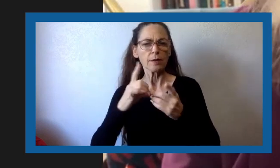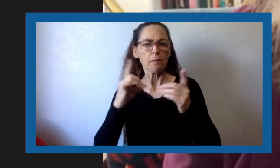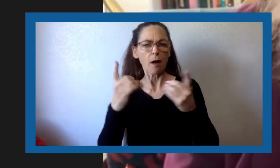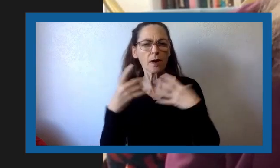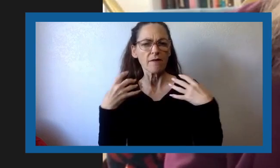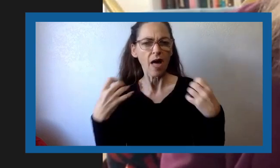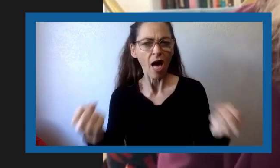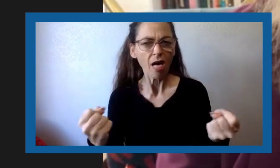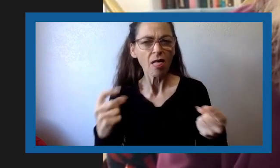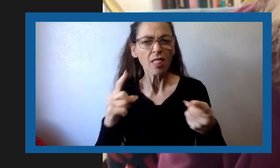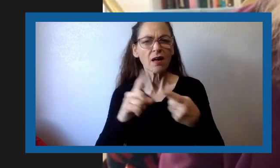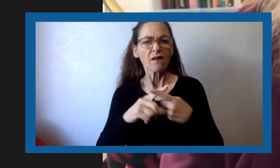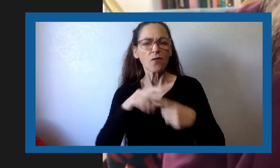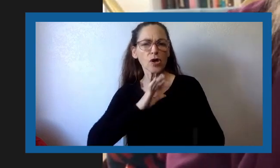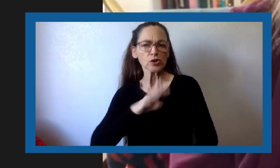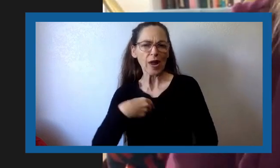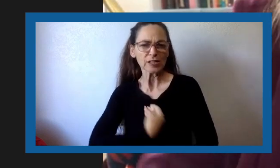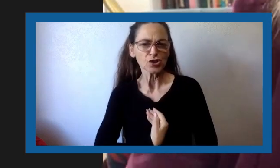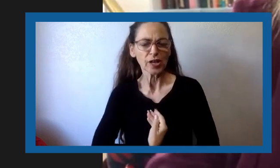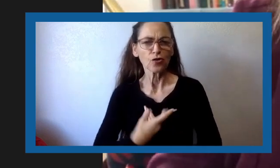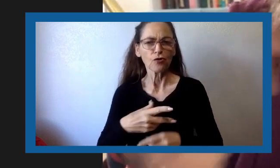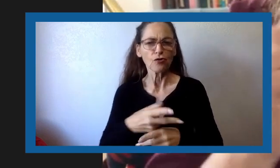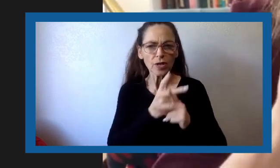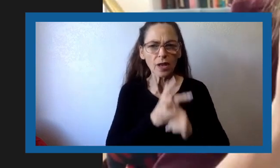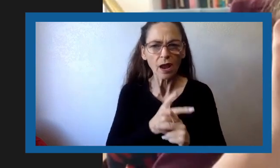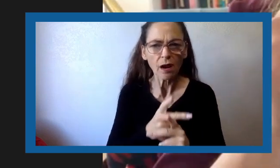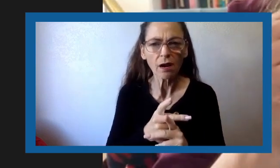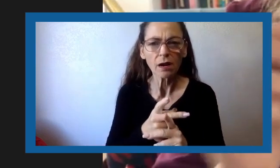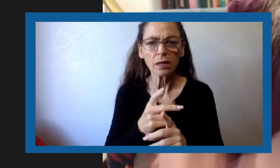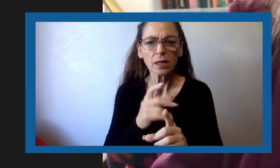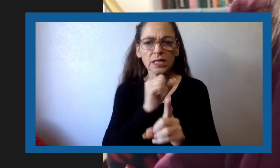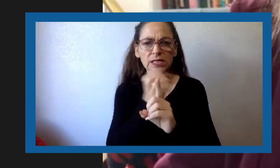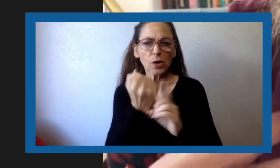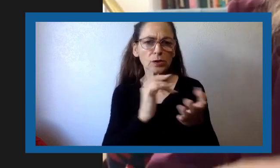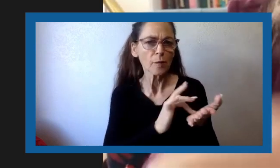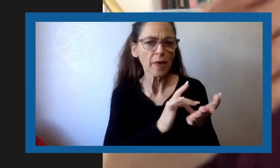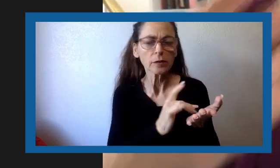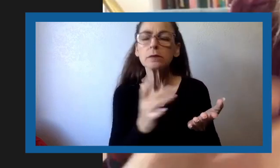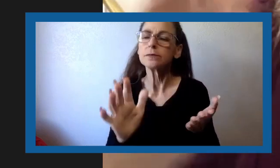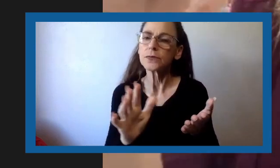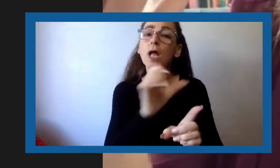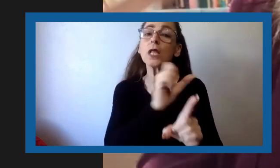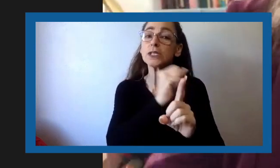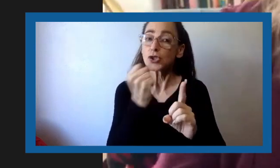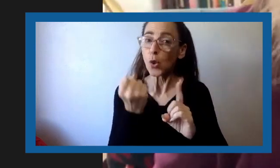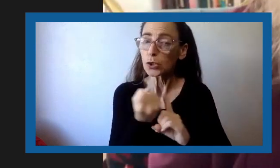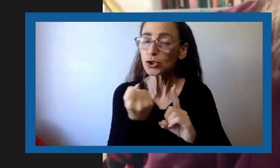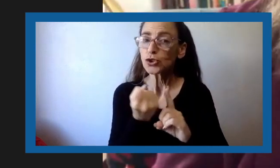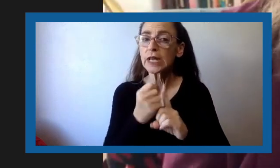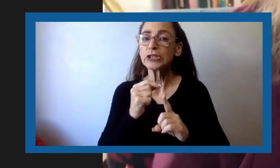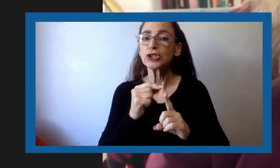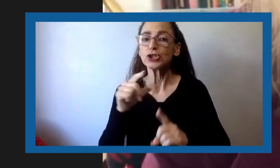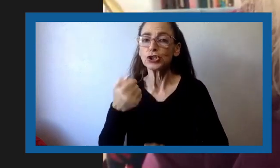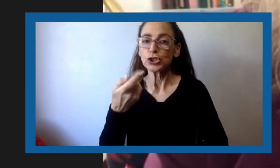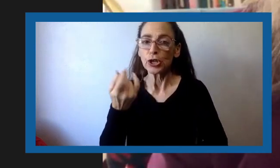gender-affirming care, as well as you mentioned social medical transition or social gender